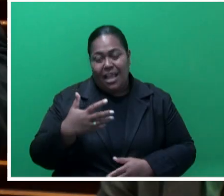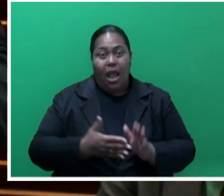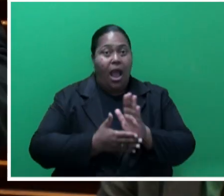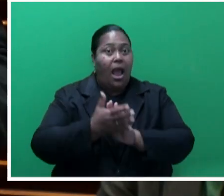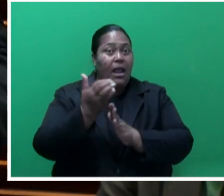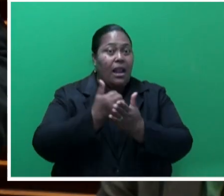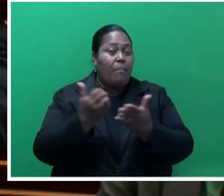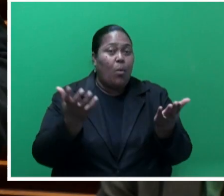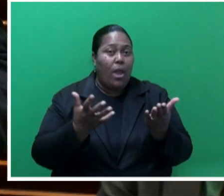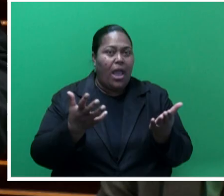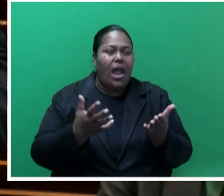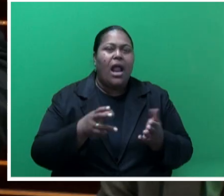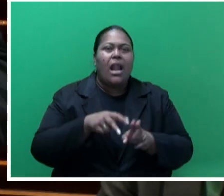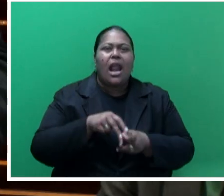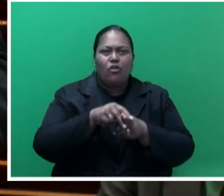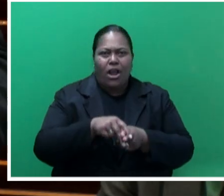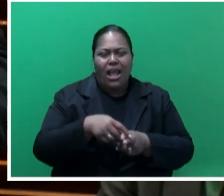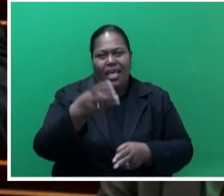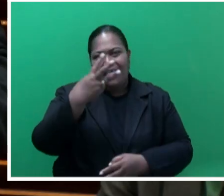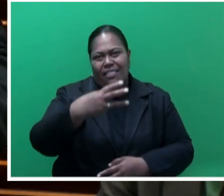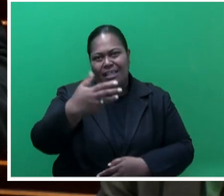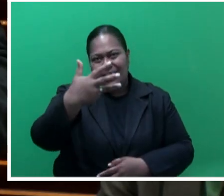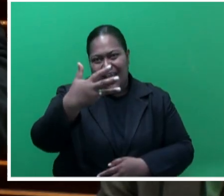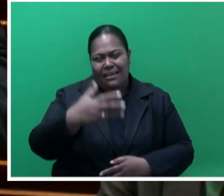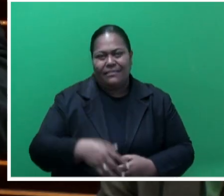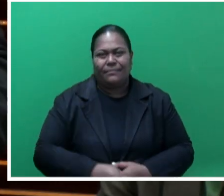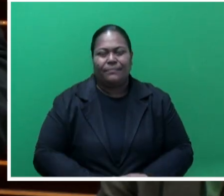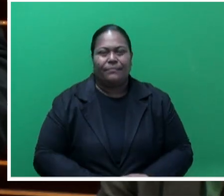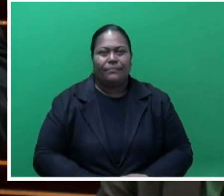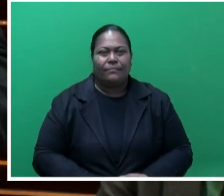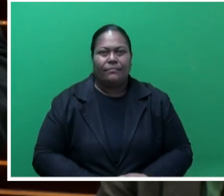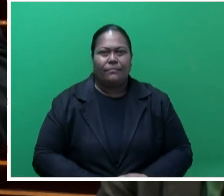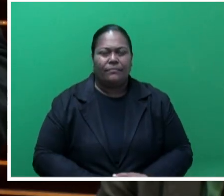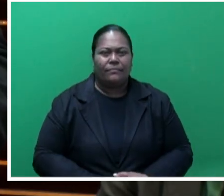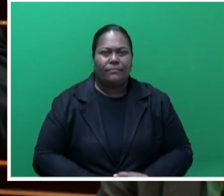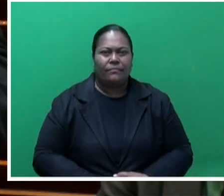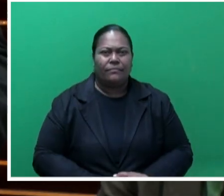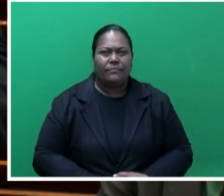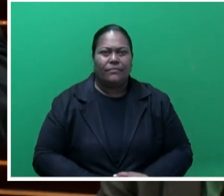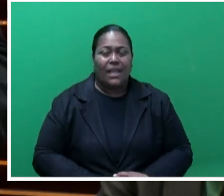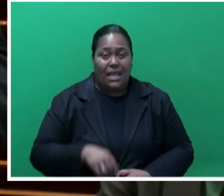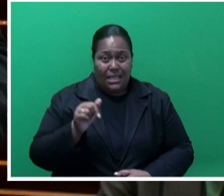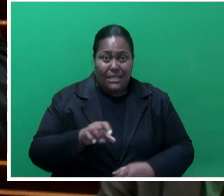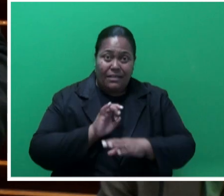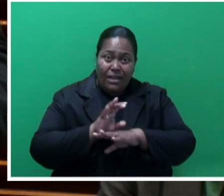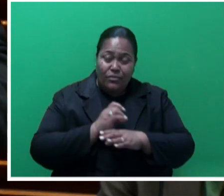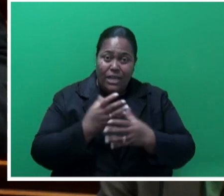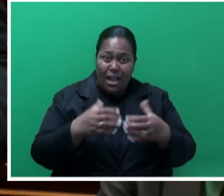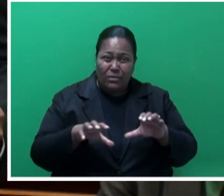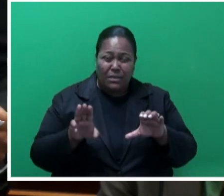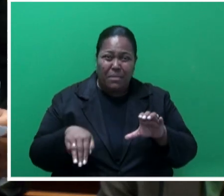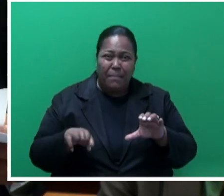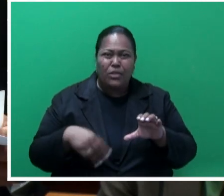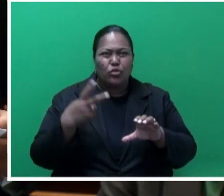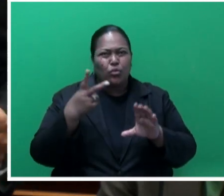Wosa, comprising of 30 members. The term of District Advisory Council members is 2 years, and the